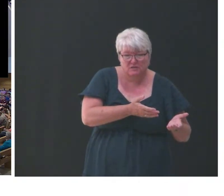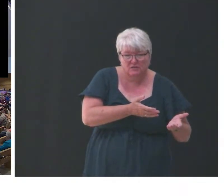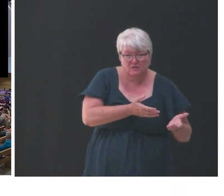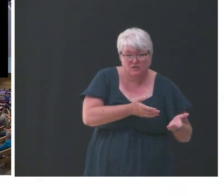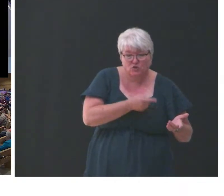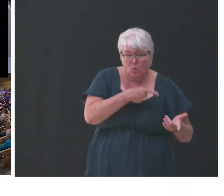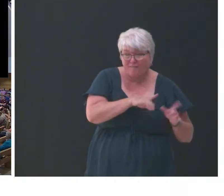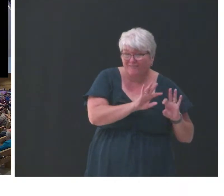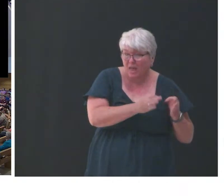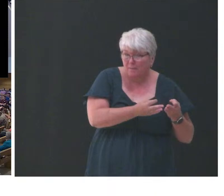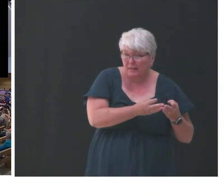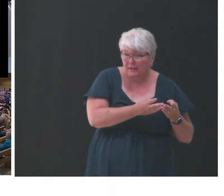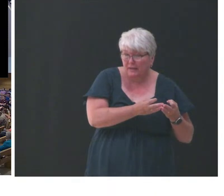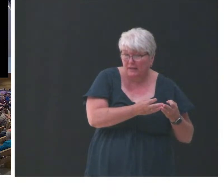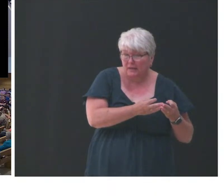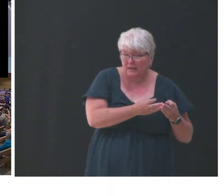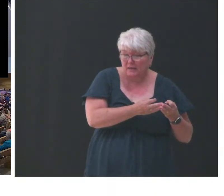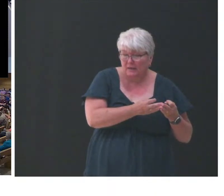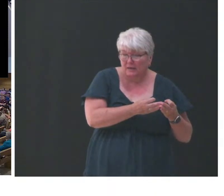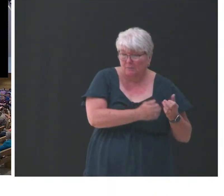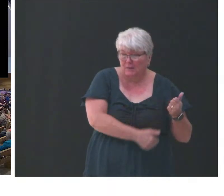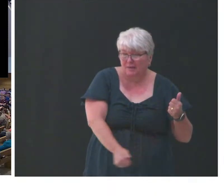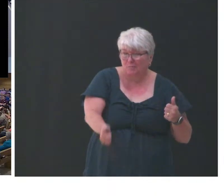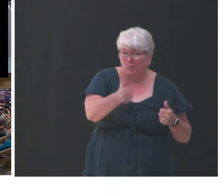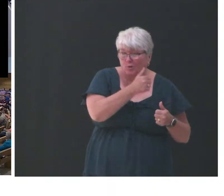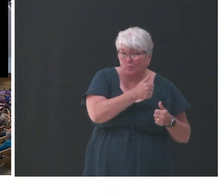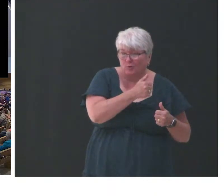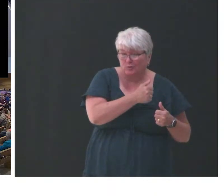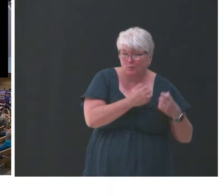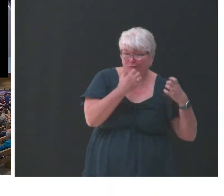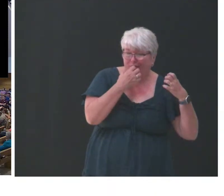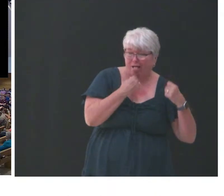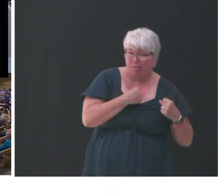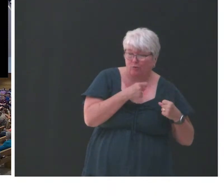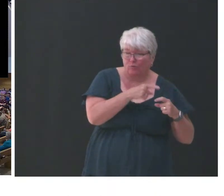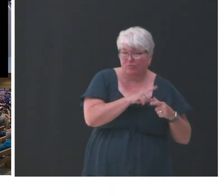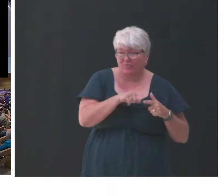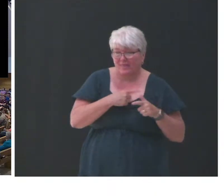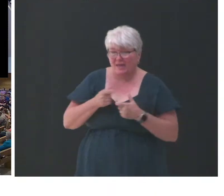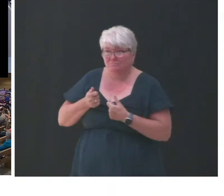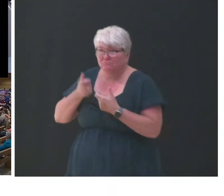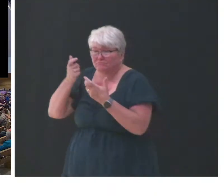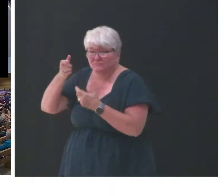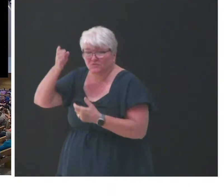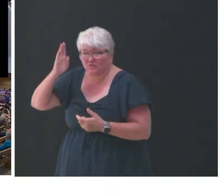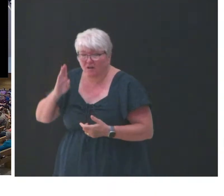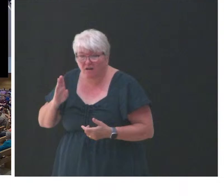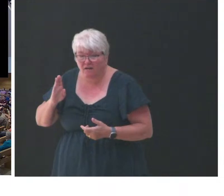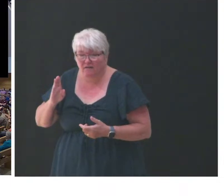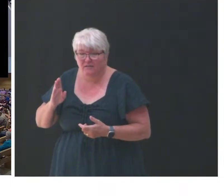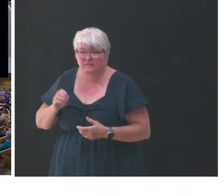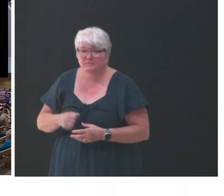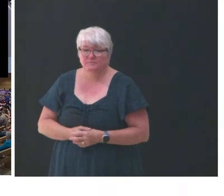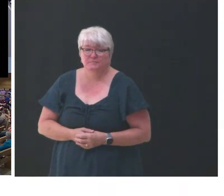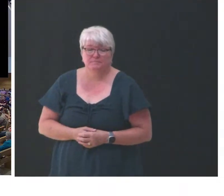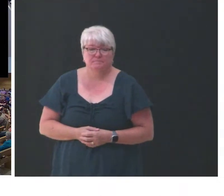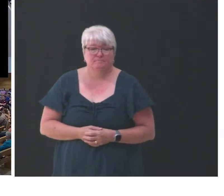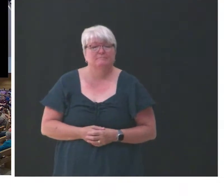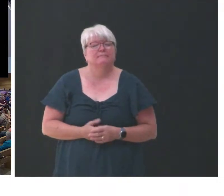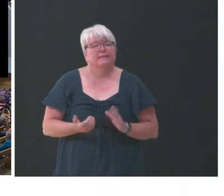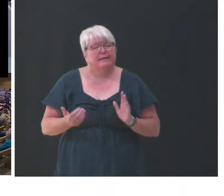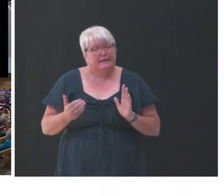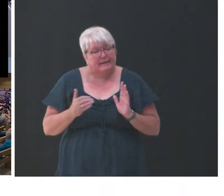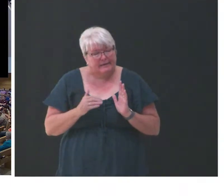to our family be more valuable, more pronounced, more lived out than our love expression for God.